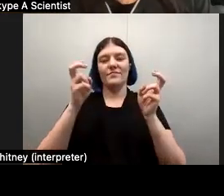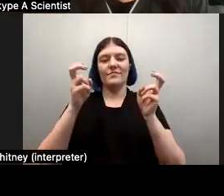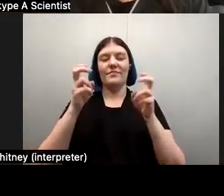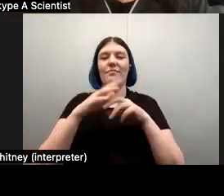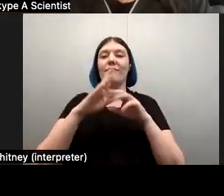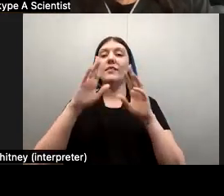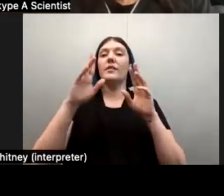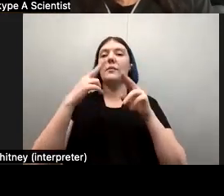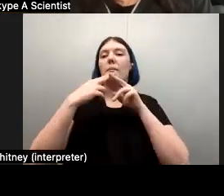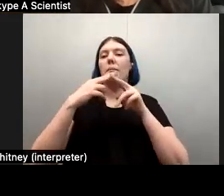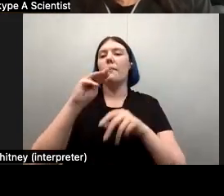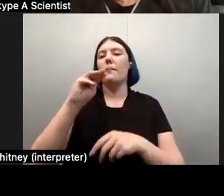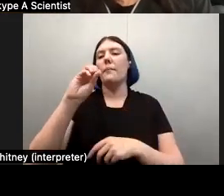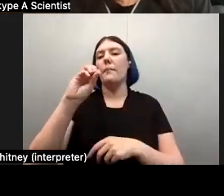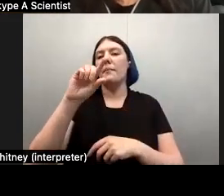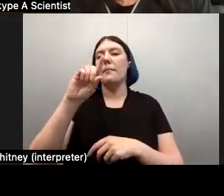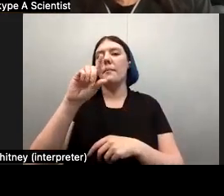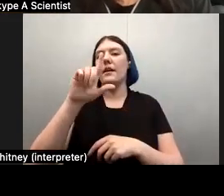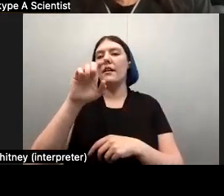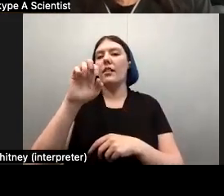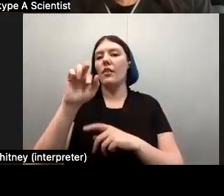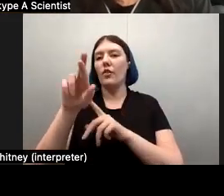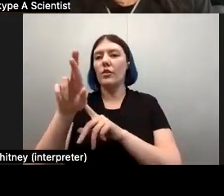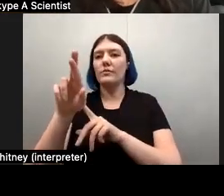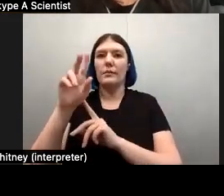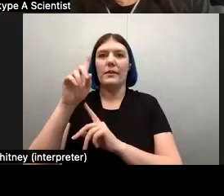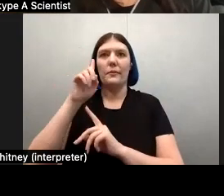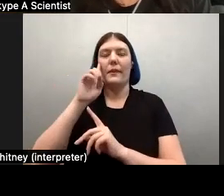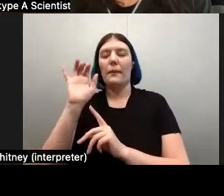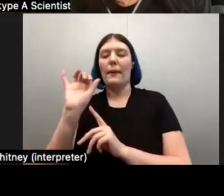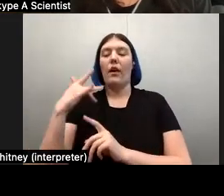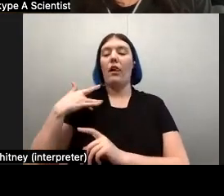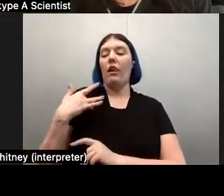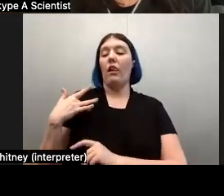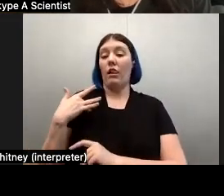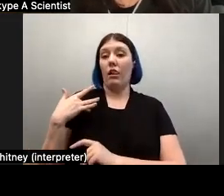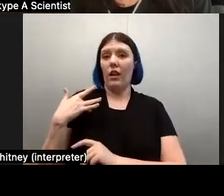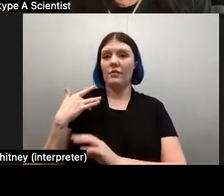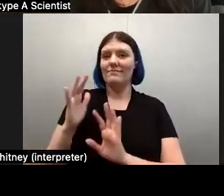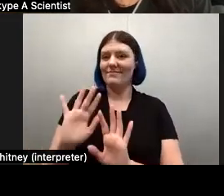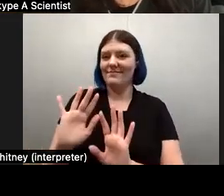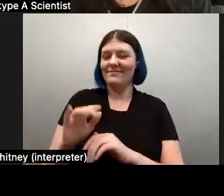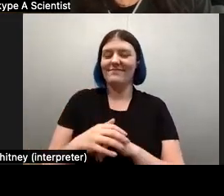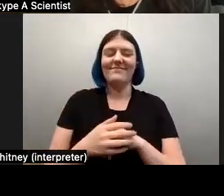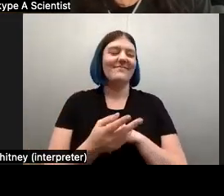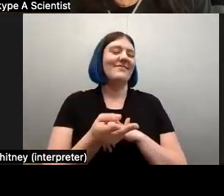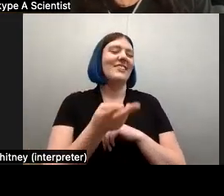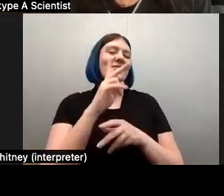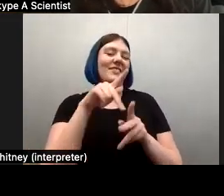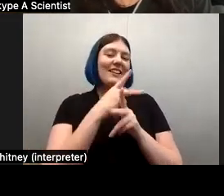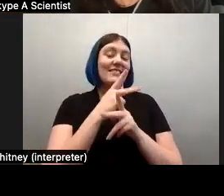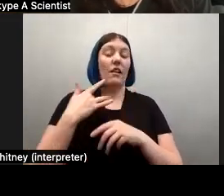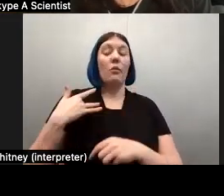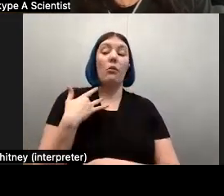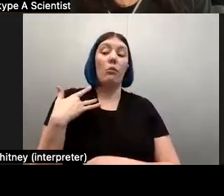And I know, like, usually when you think of modelers, maybe you think of like fashion models, but I'm here to tell you that there are two types of modelers. So there are fashion modelers,